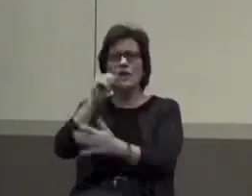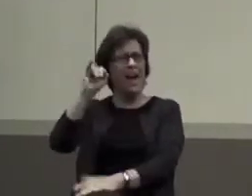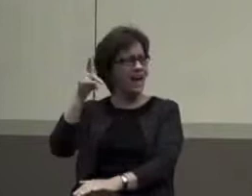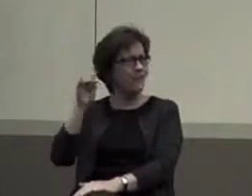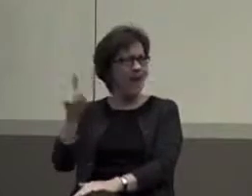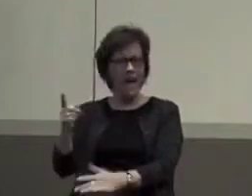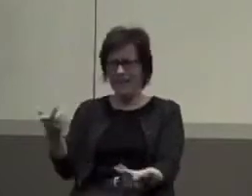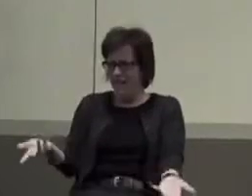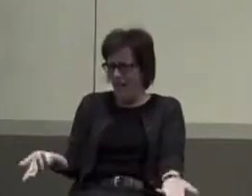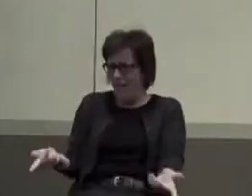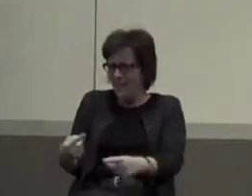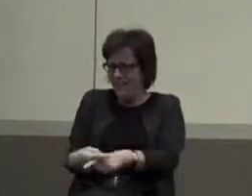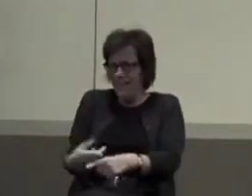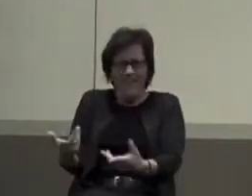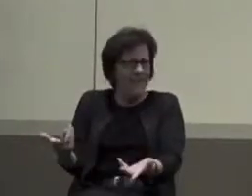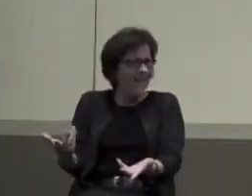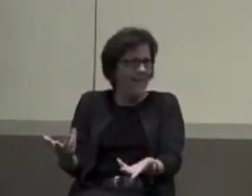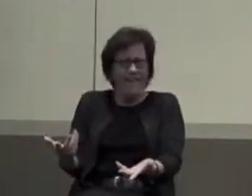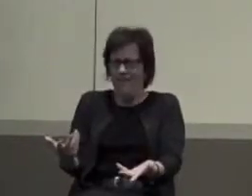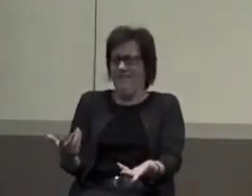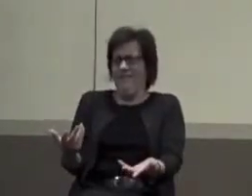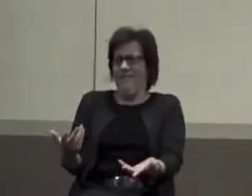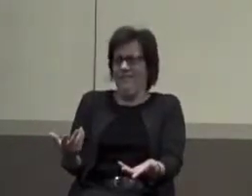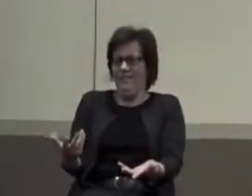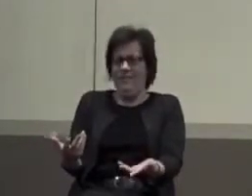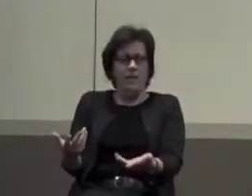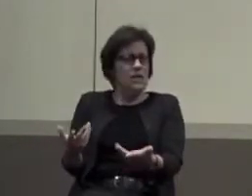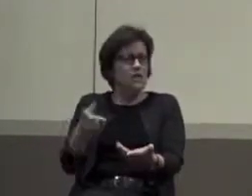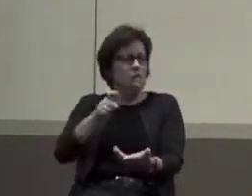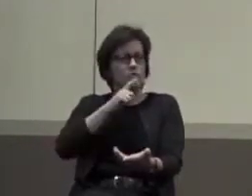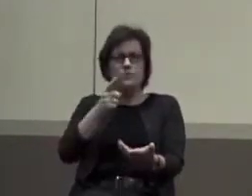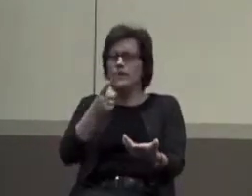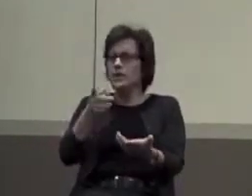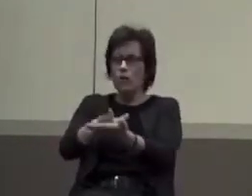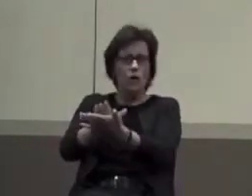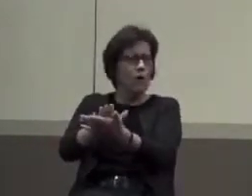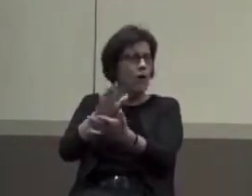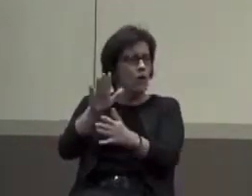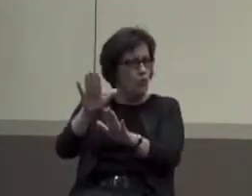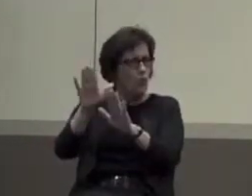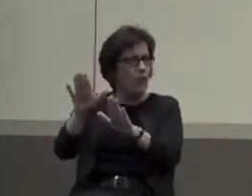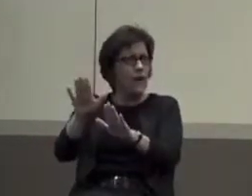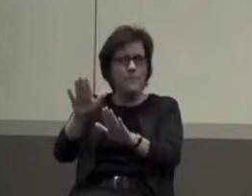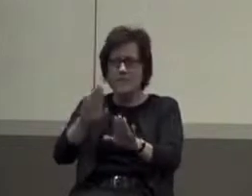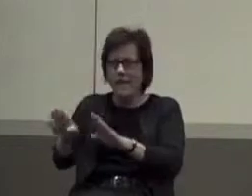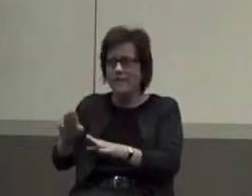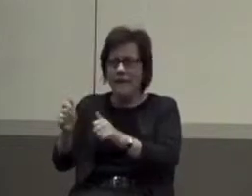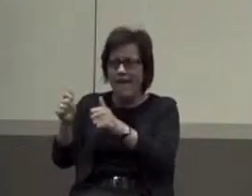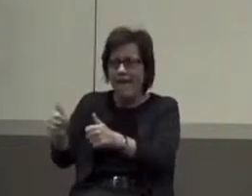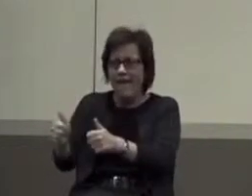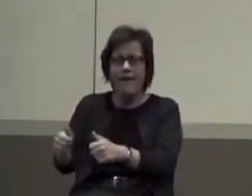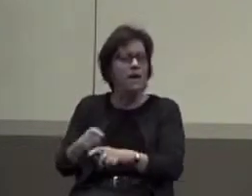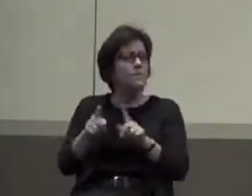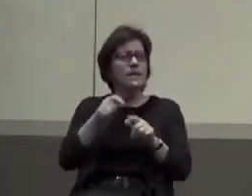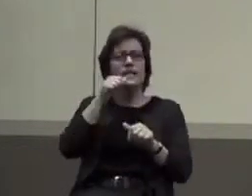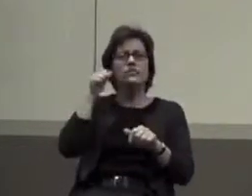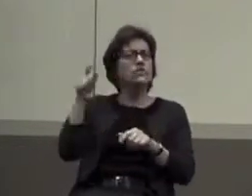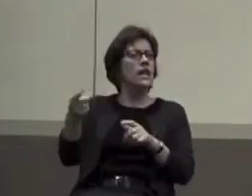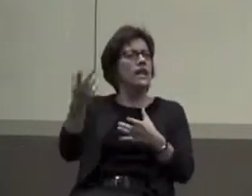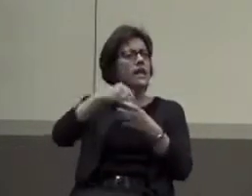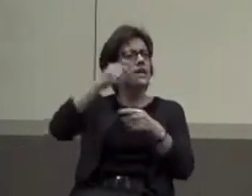know? So you feel a little conflicted because it's supposed to be this reward for wonderful behavior, but maybe yesterday that kid got into a fight in the